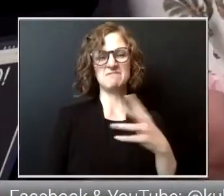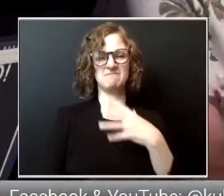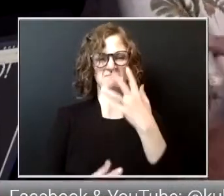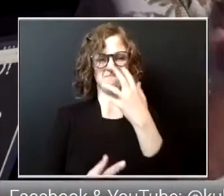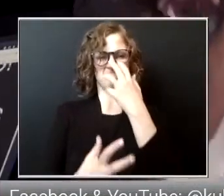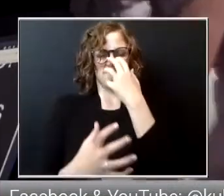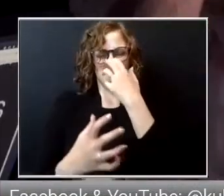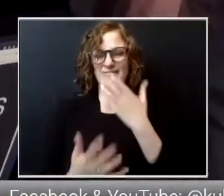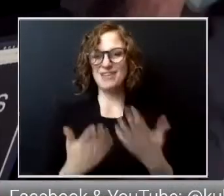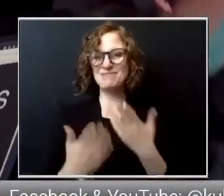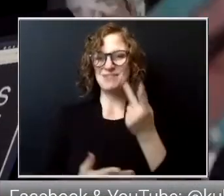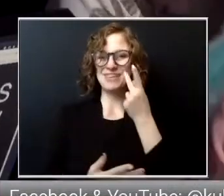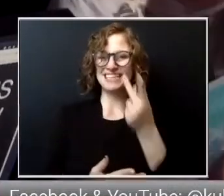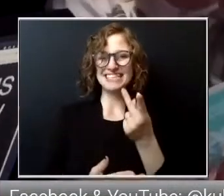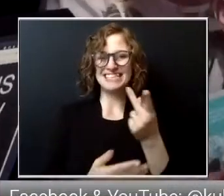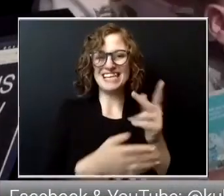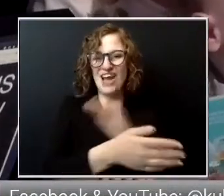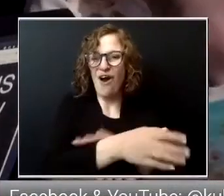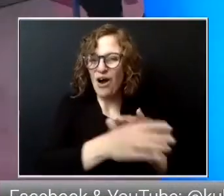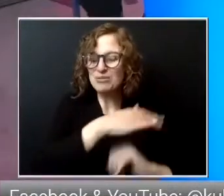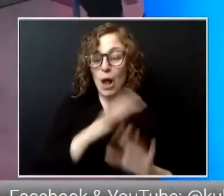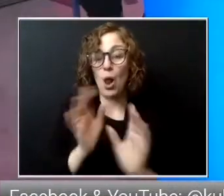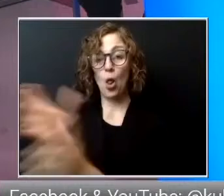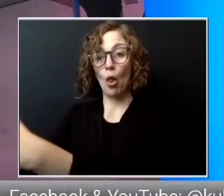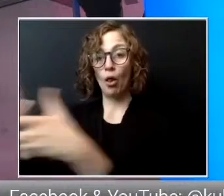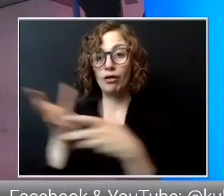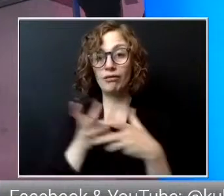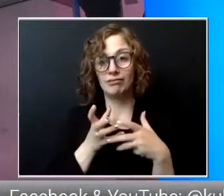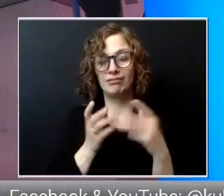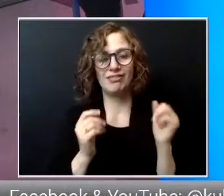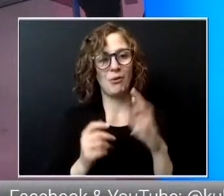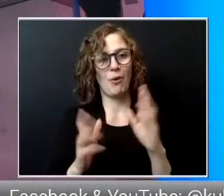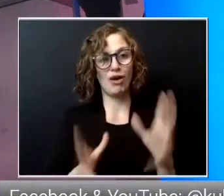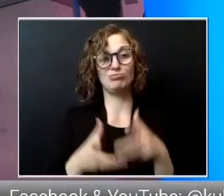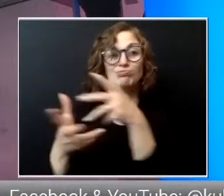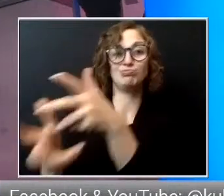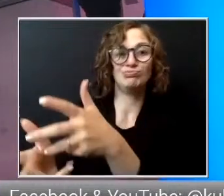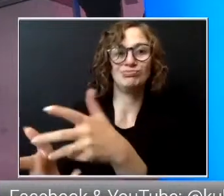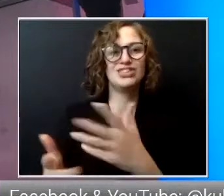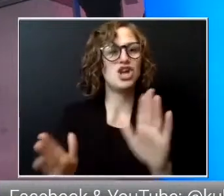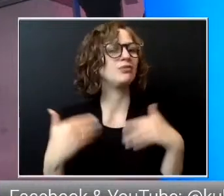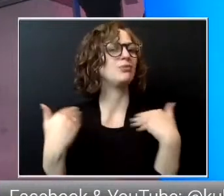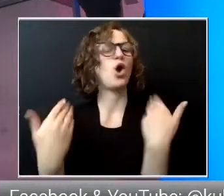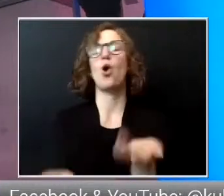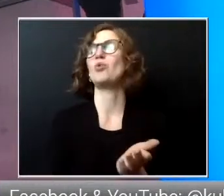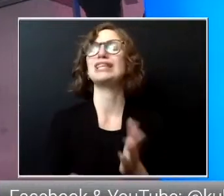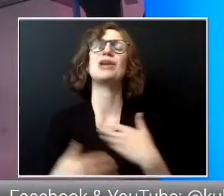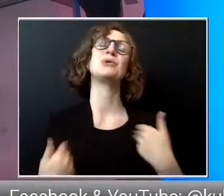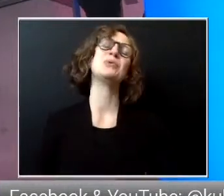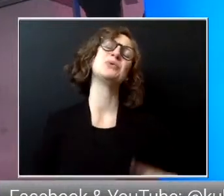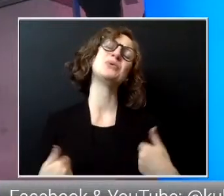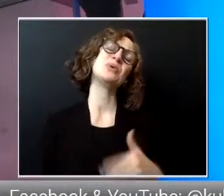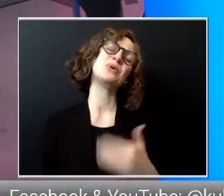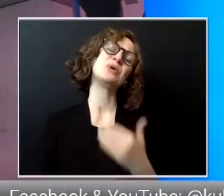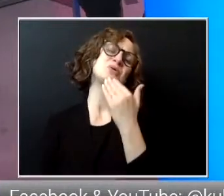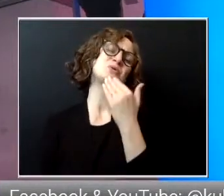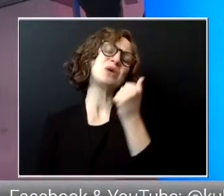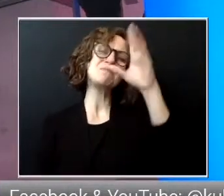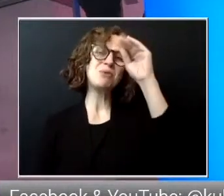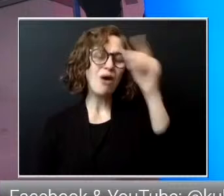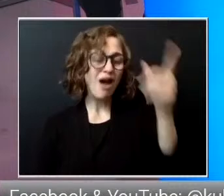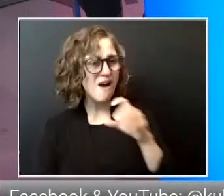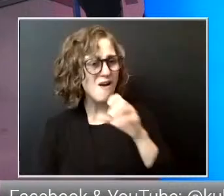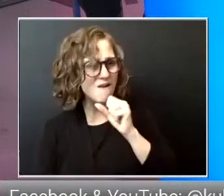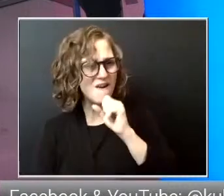up or put him back in his mom's arms as needed. Just rolling with it. What a sweet boy. How old is Archie now? He is 17